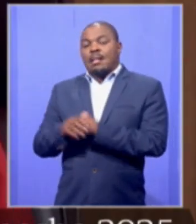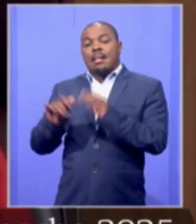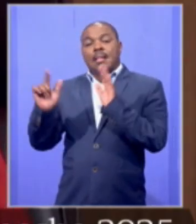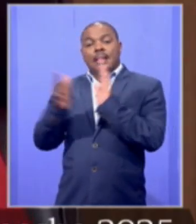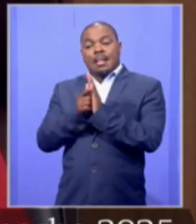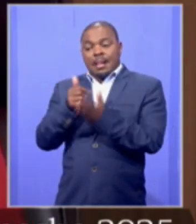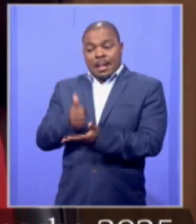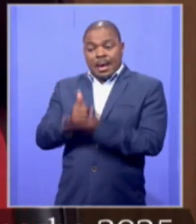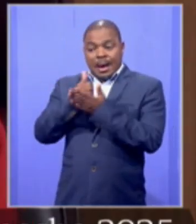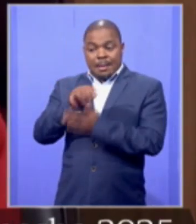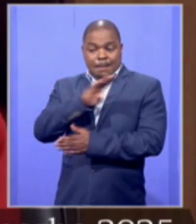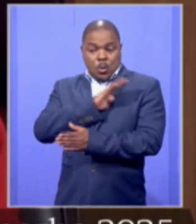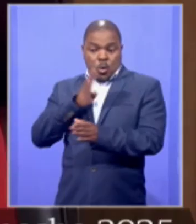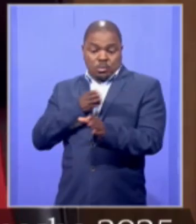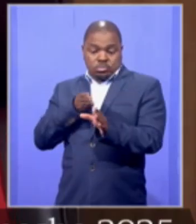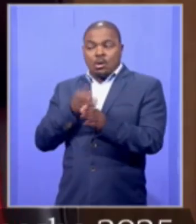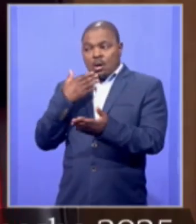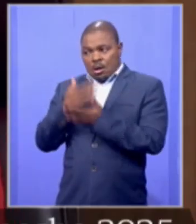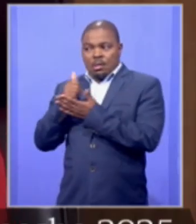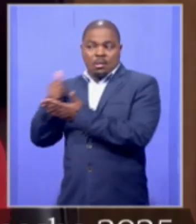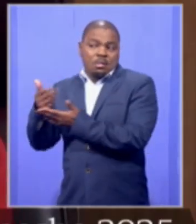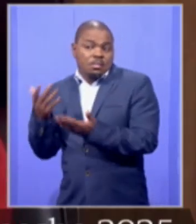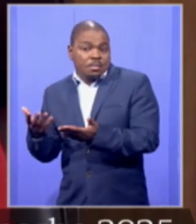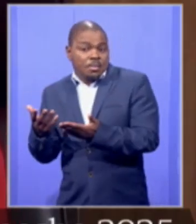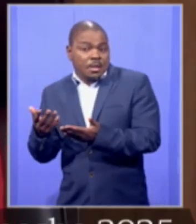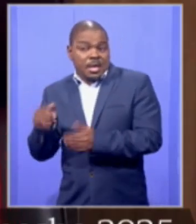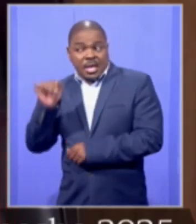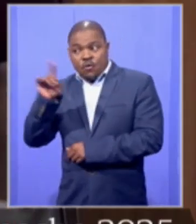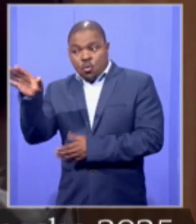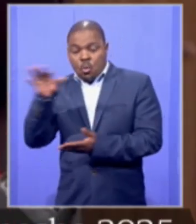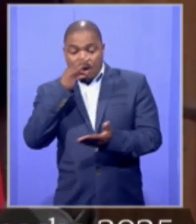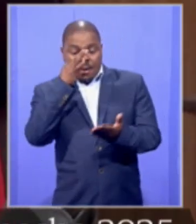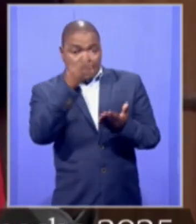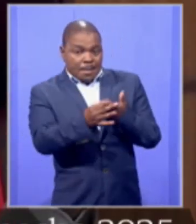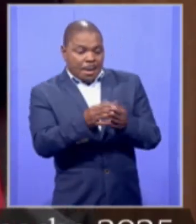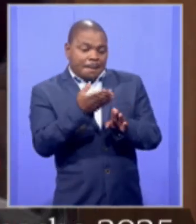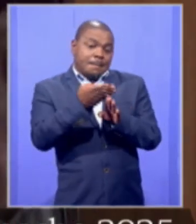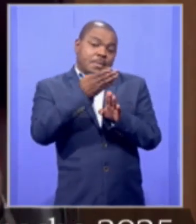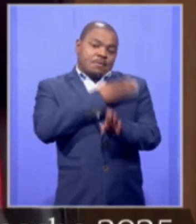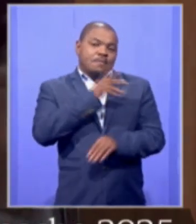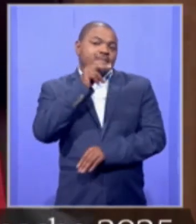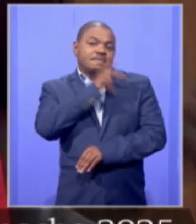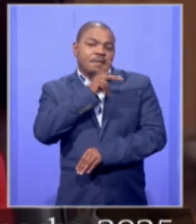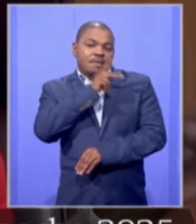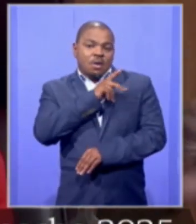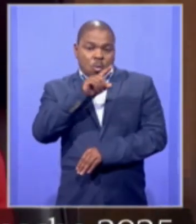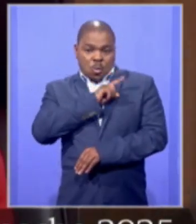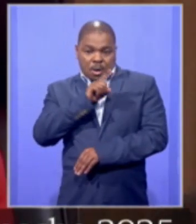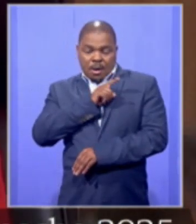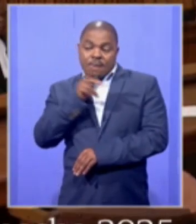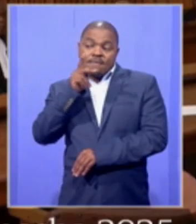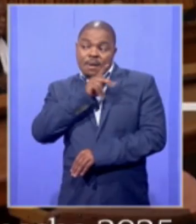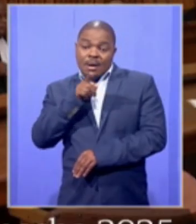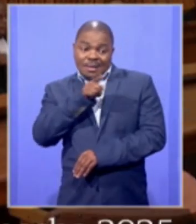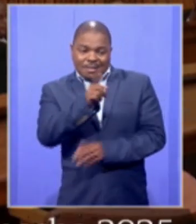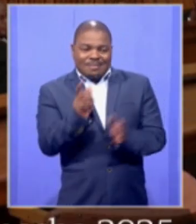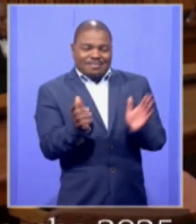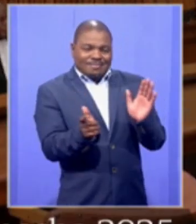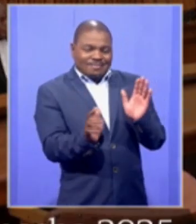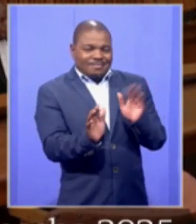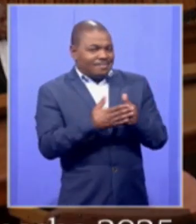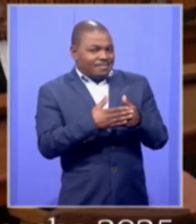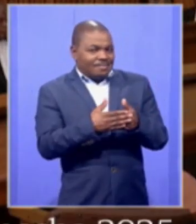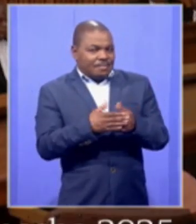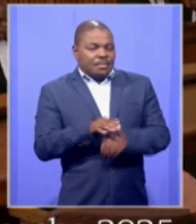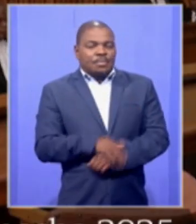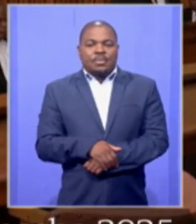prepared to finance you if you lodge an application before Friday, because they are closing on Friday. morago ga go